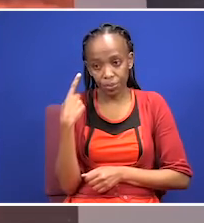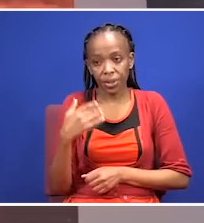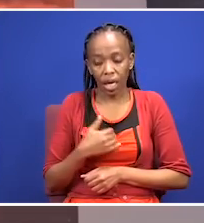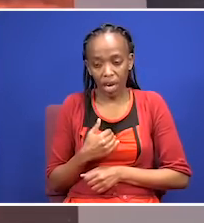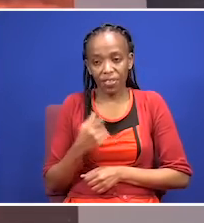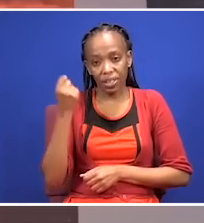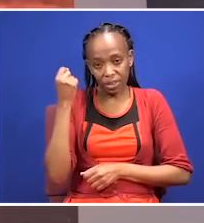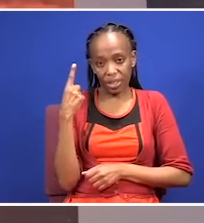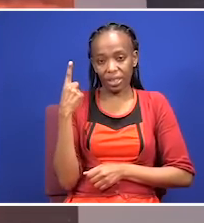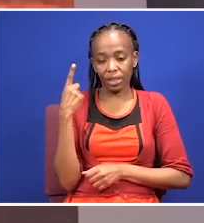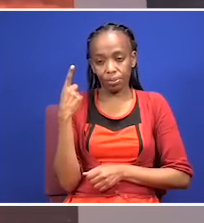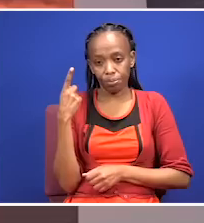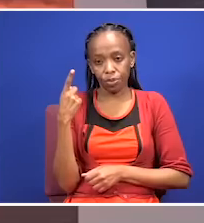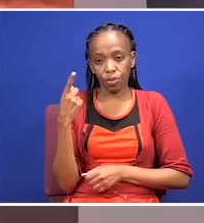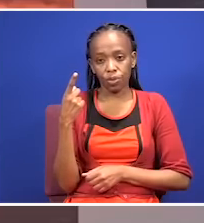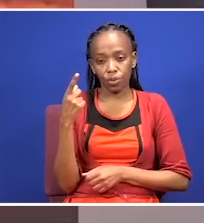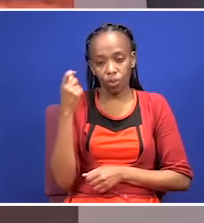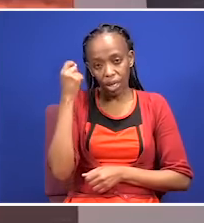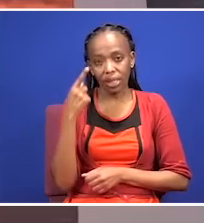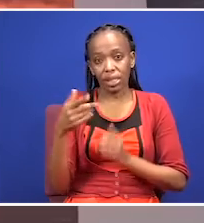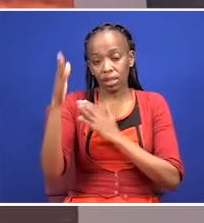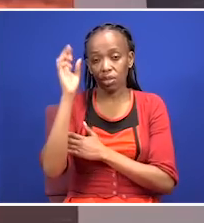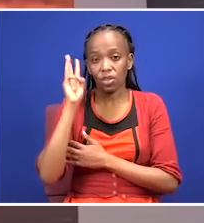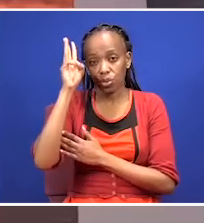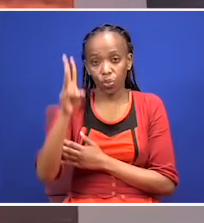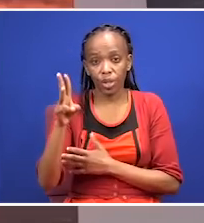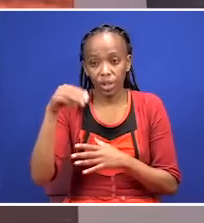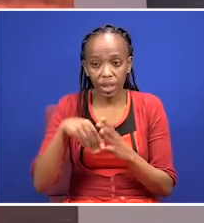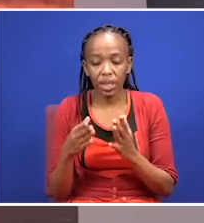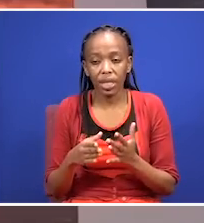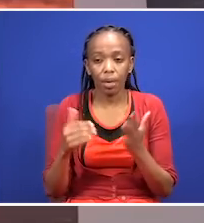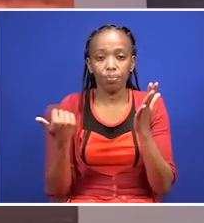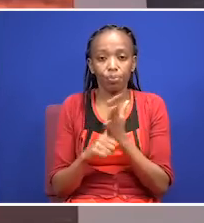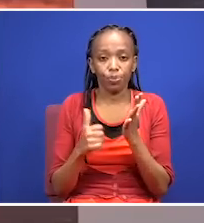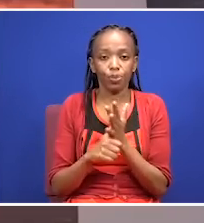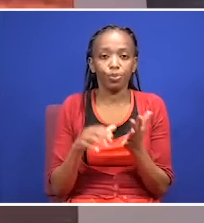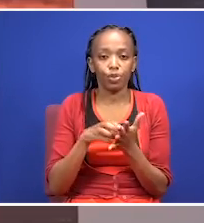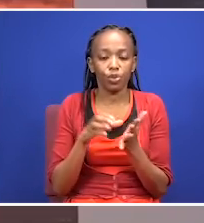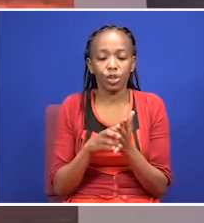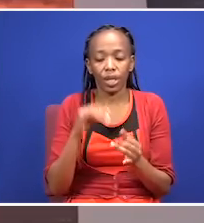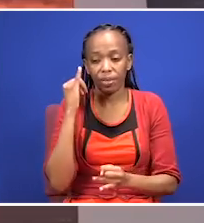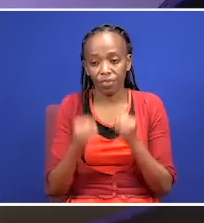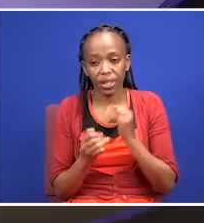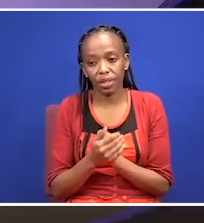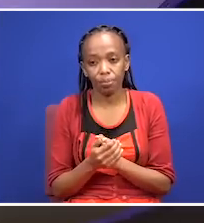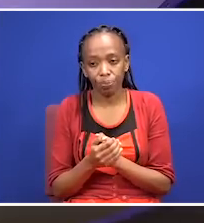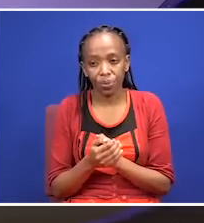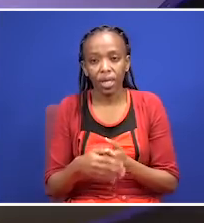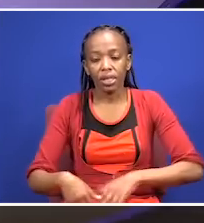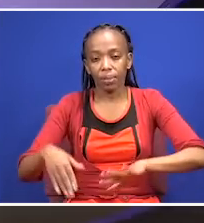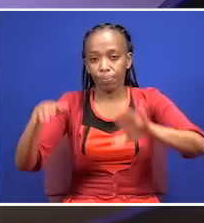having discernment to discern god's will in a messy situation and finally